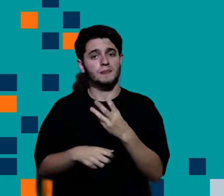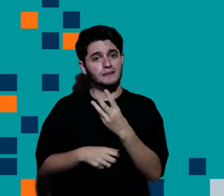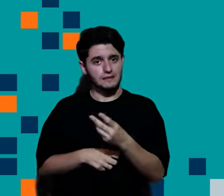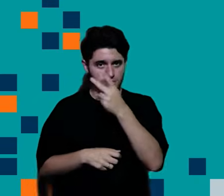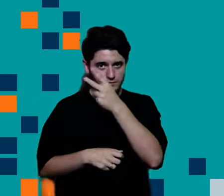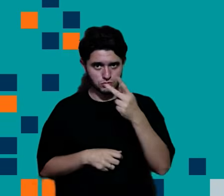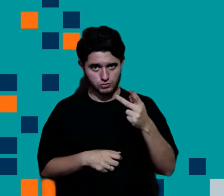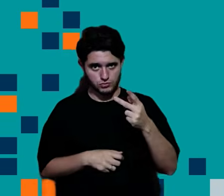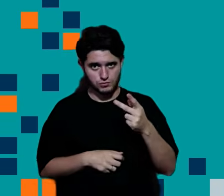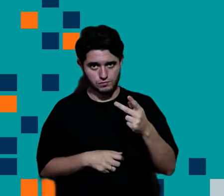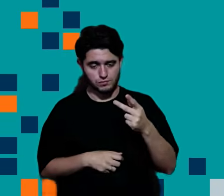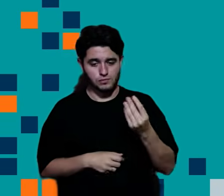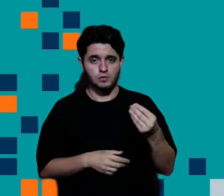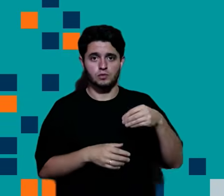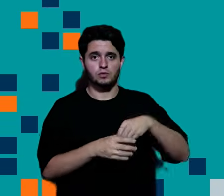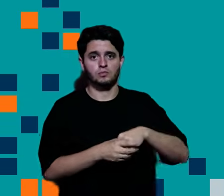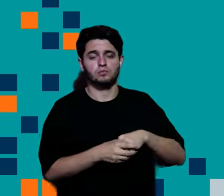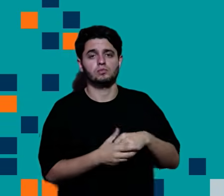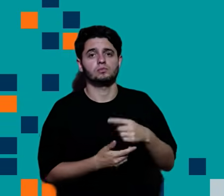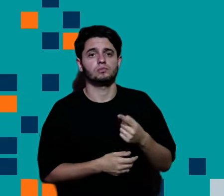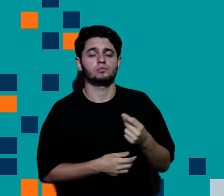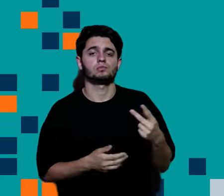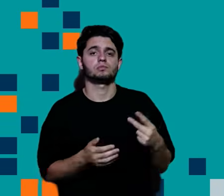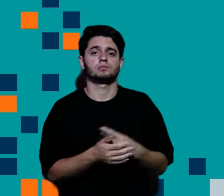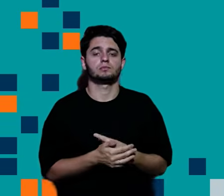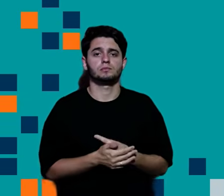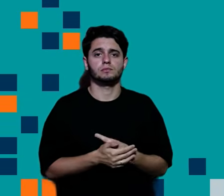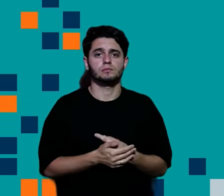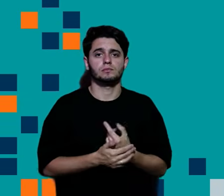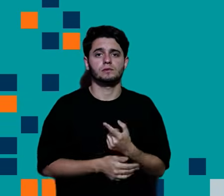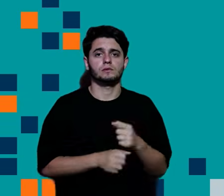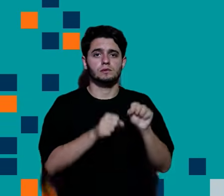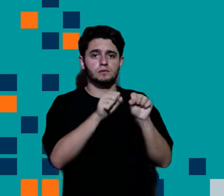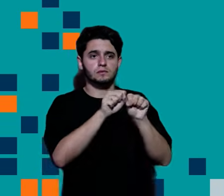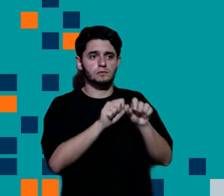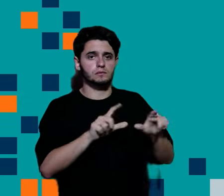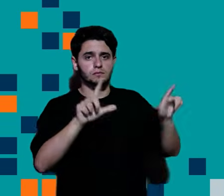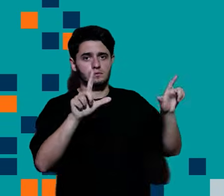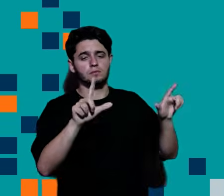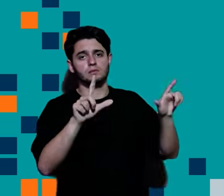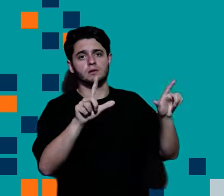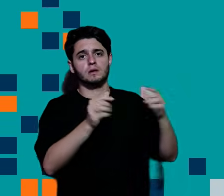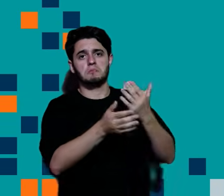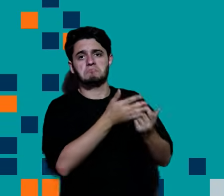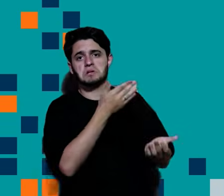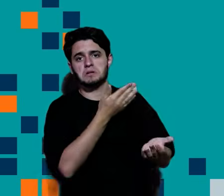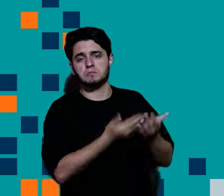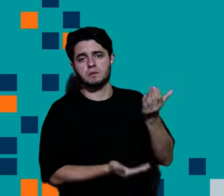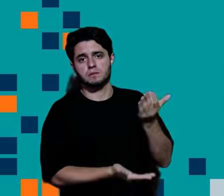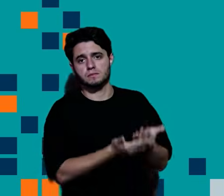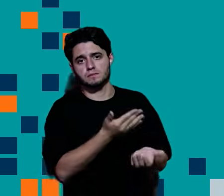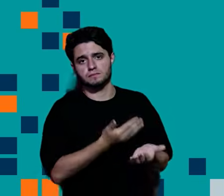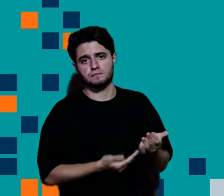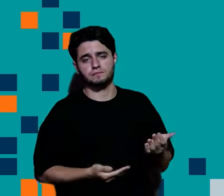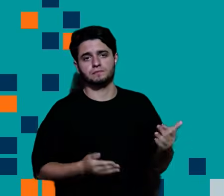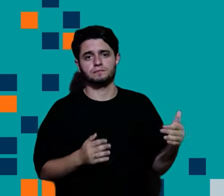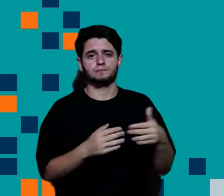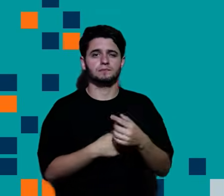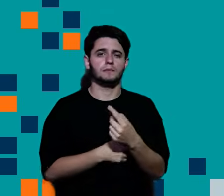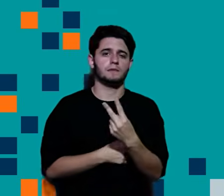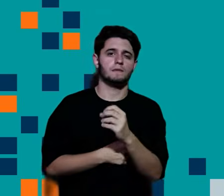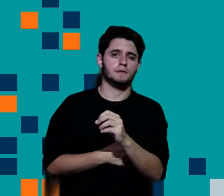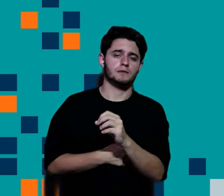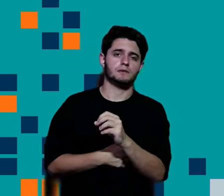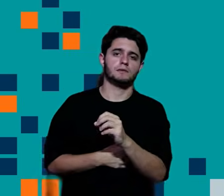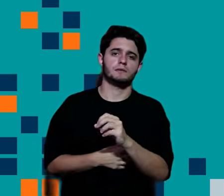are put in solitary confinement without a window from anywhere from 10 to 15, and